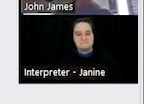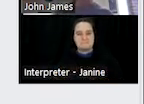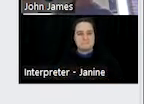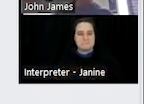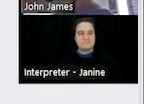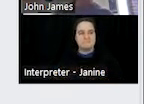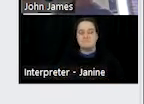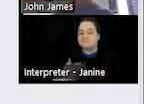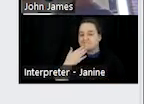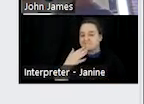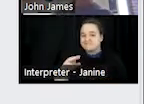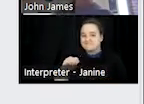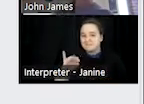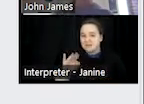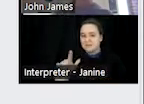Thank you, Michael.